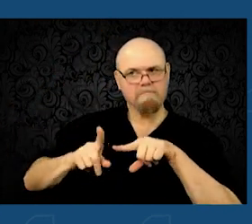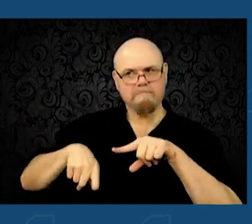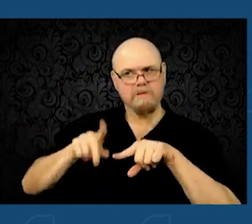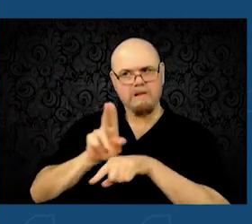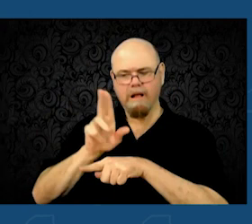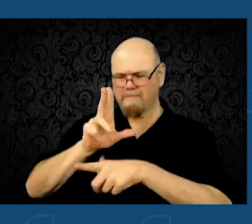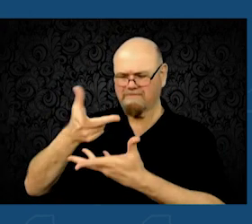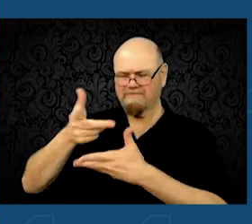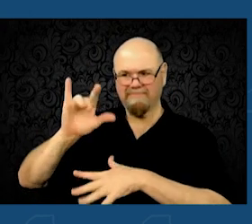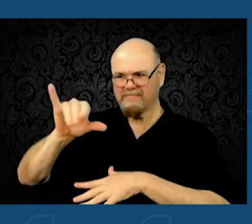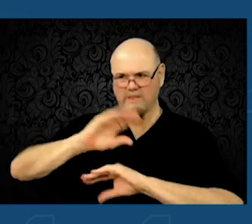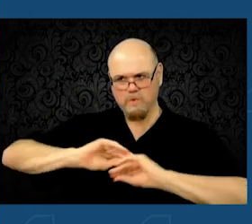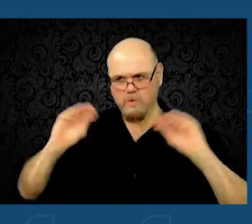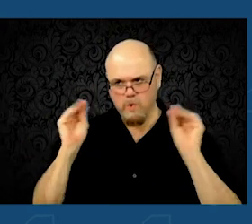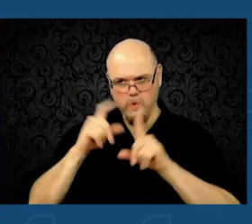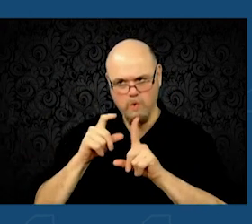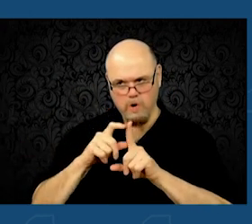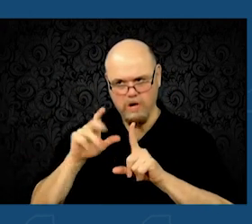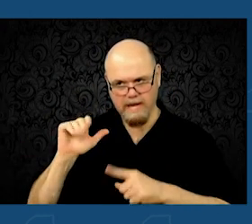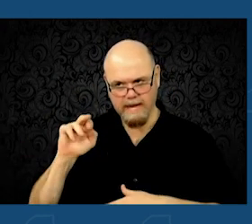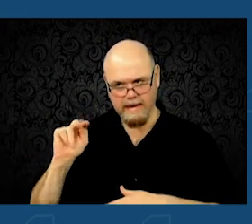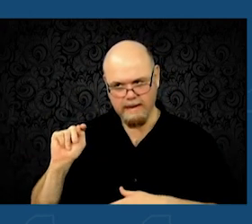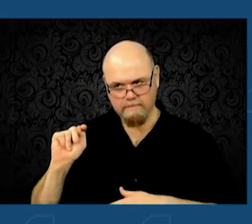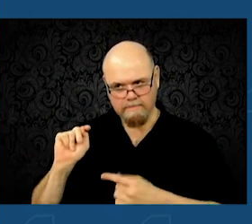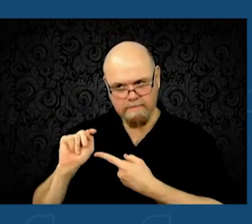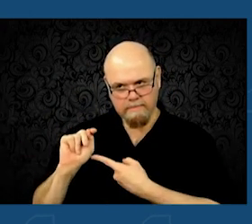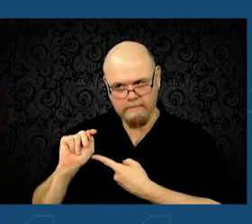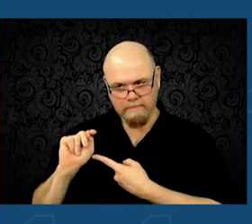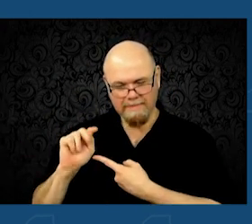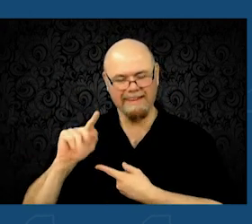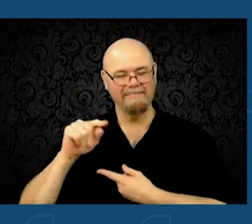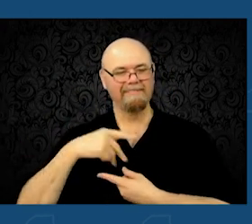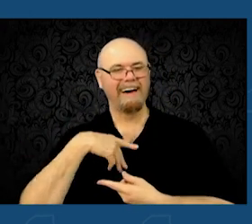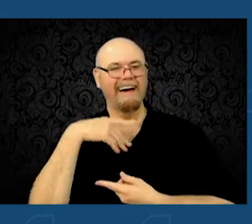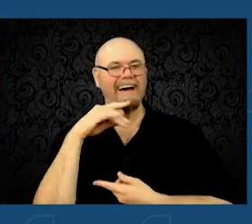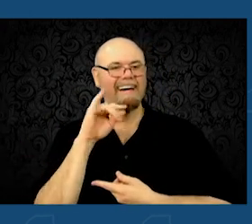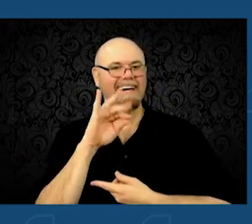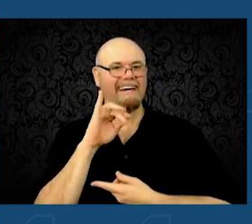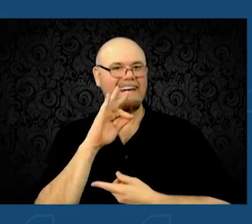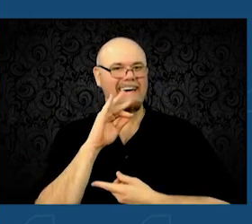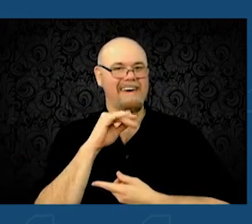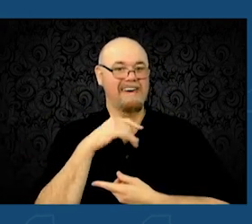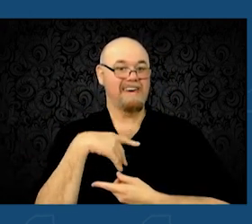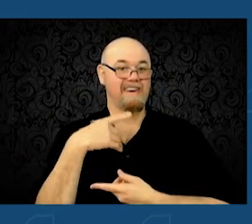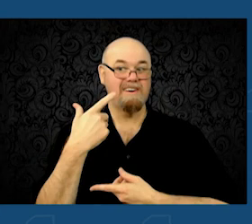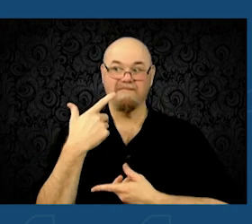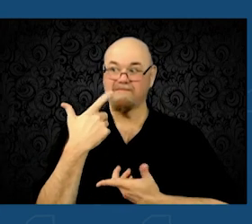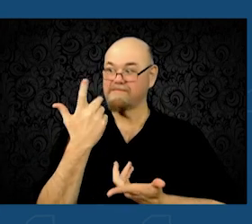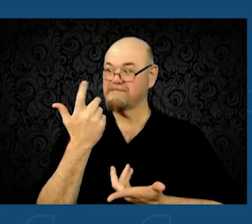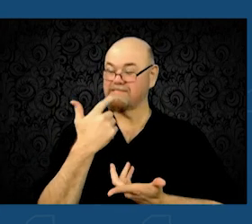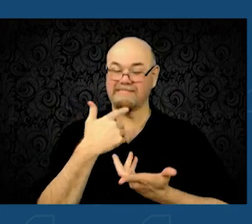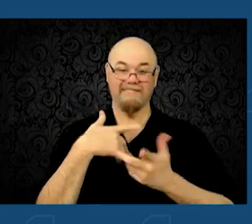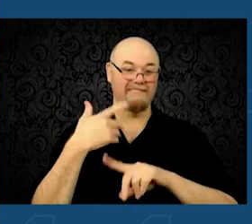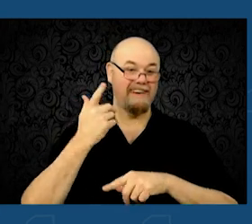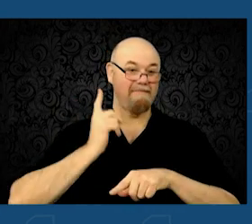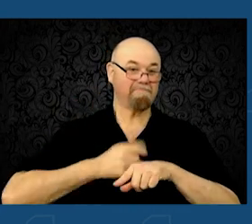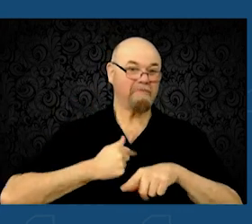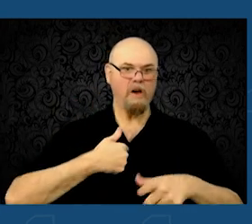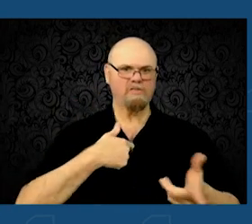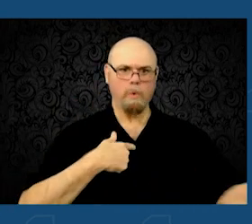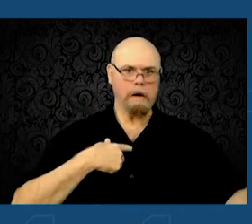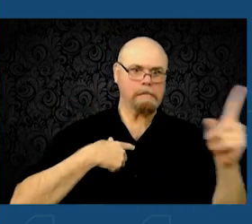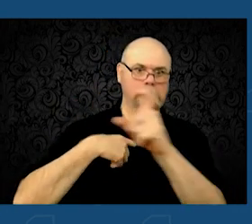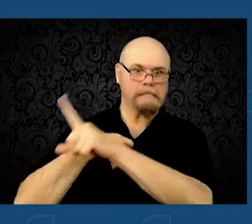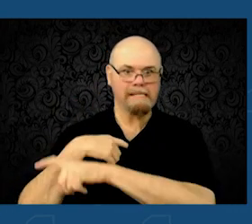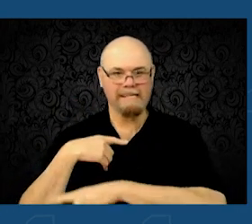can't. But I also knew that she would come to school if they had called on me, so I didn't say anything. But the point is that there is